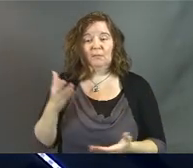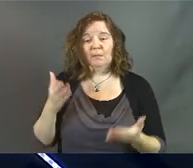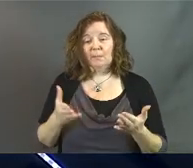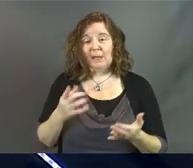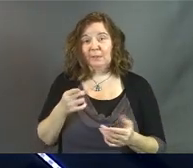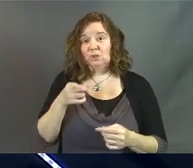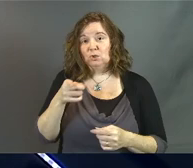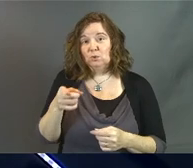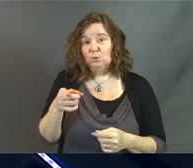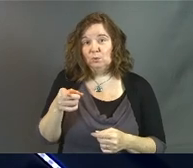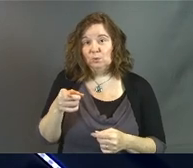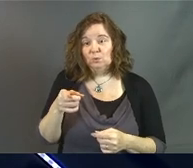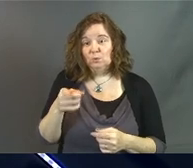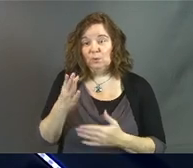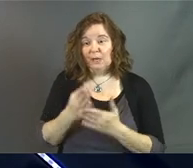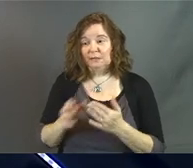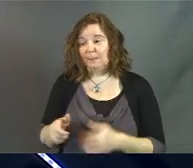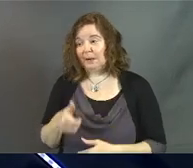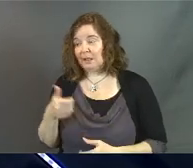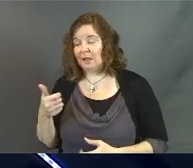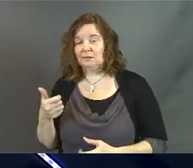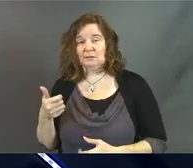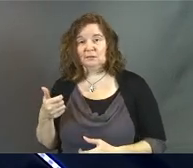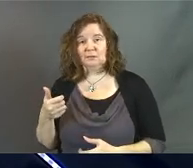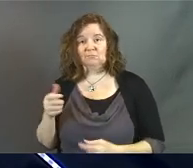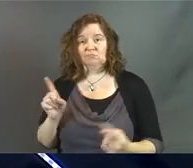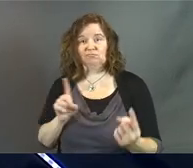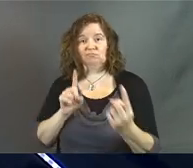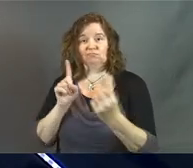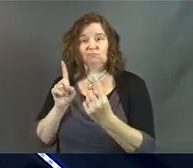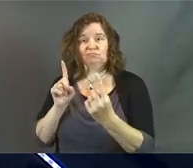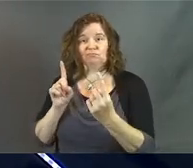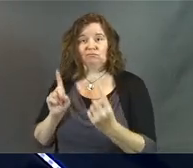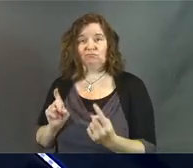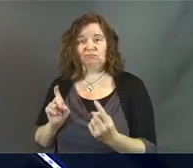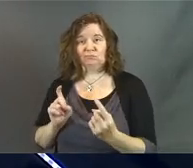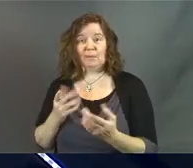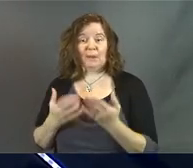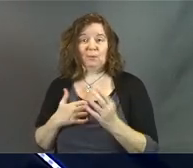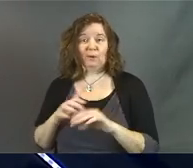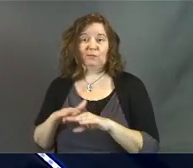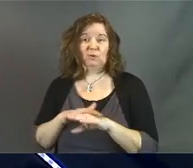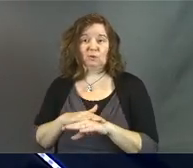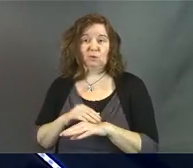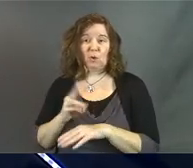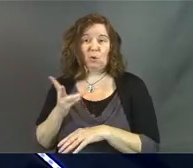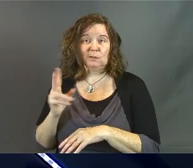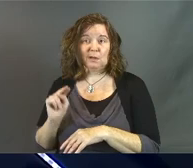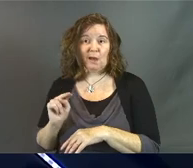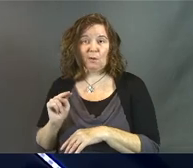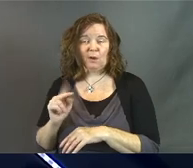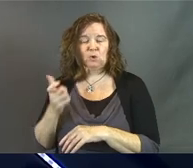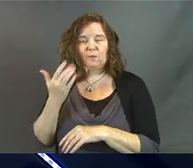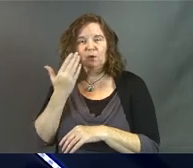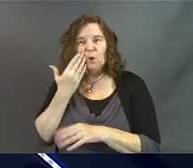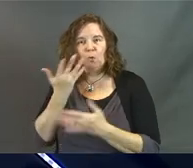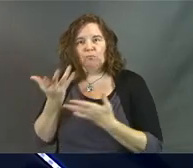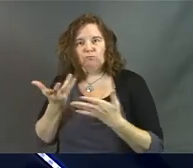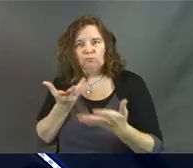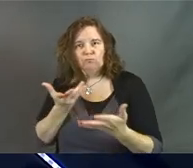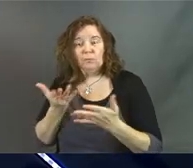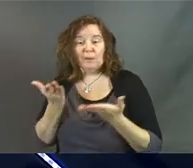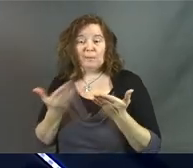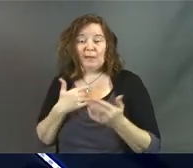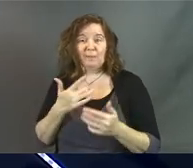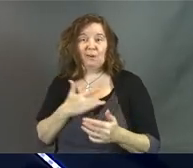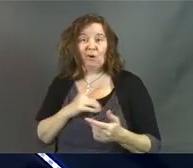Maybe it's just you and somebody else. And maybe you're going to have to slow down. And maybe you're going to have to get to know somebody. And